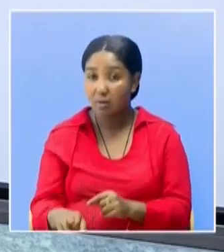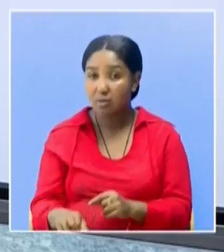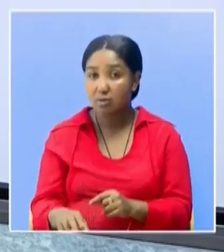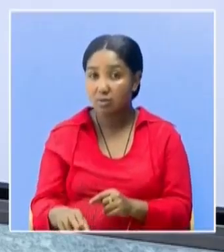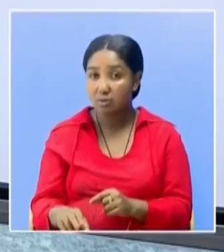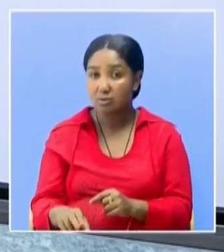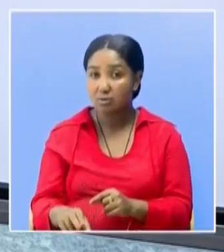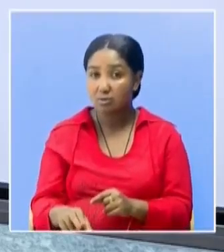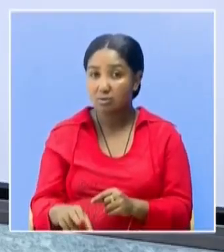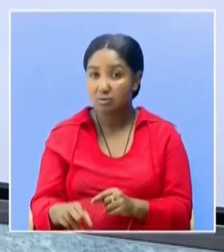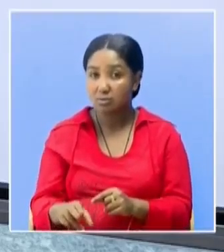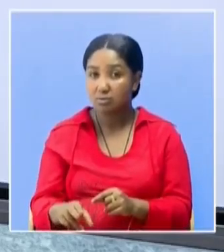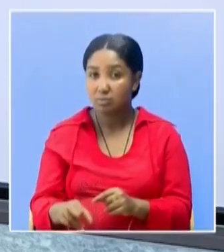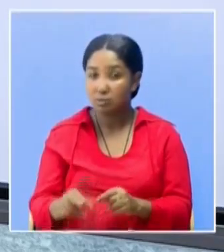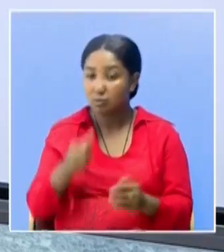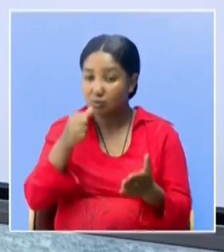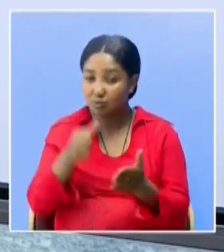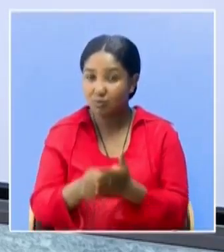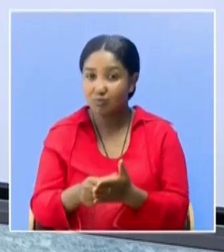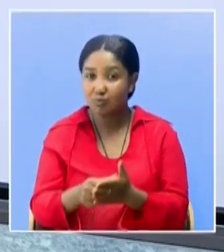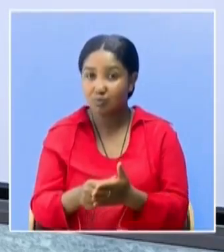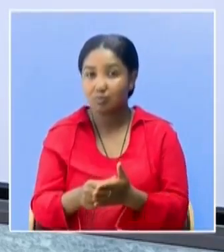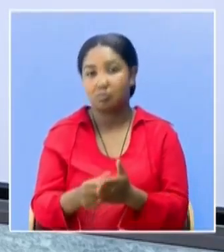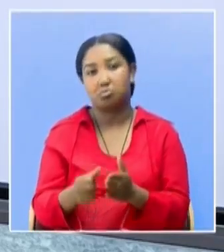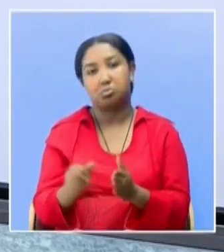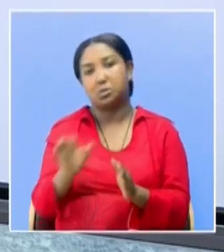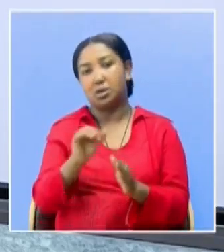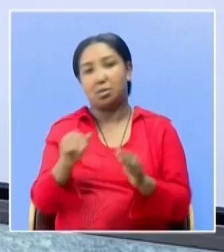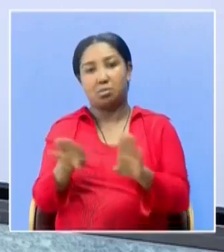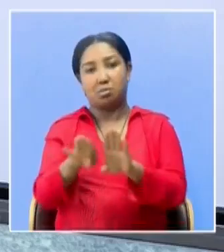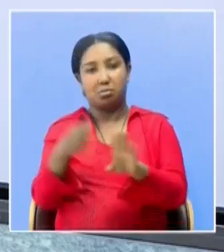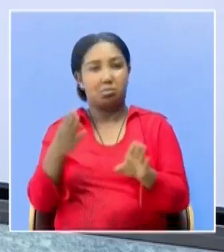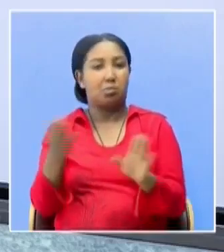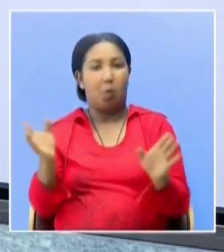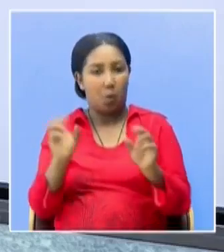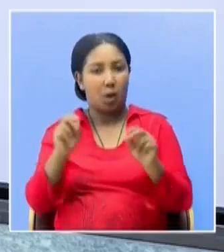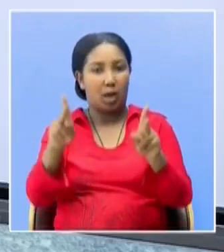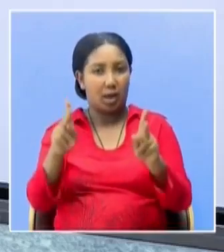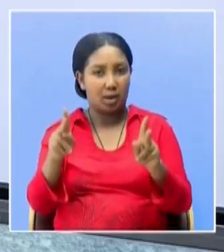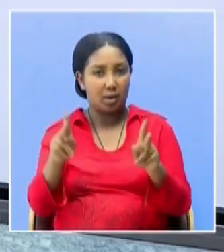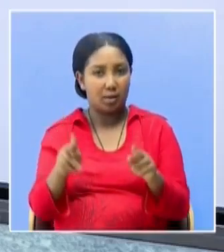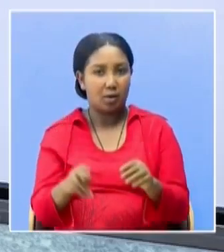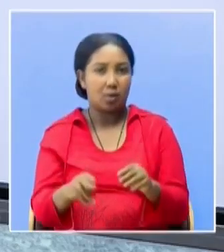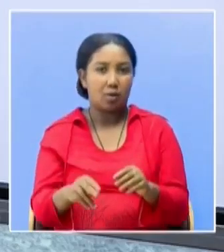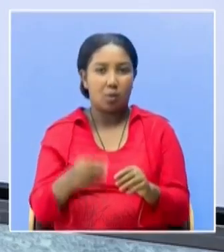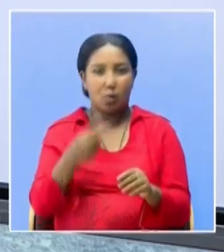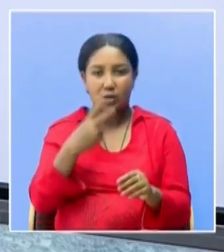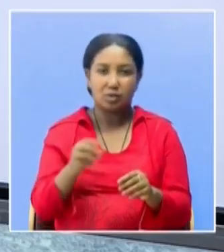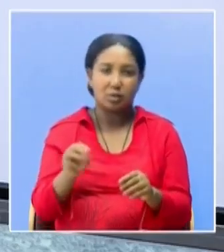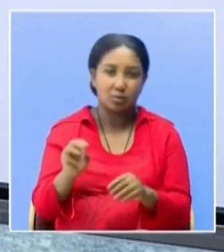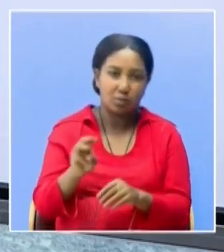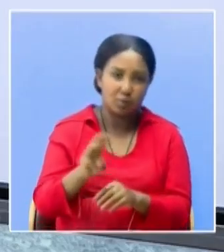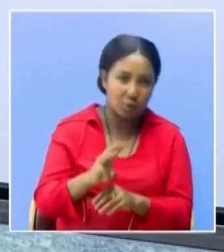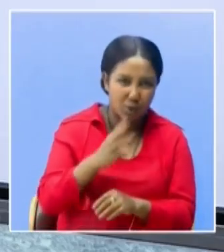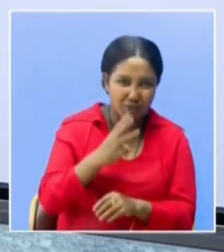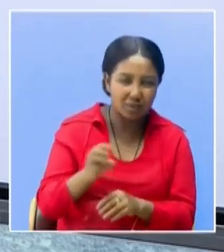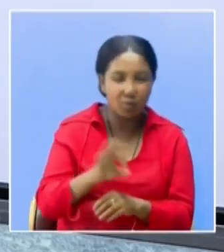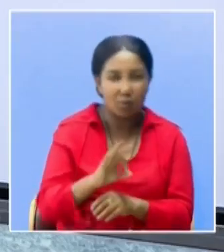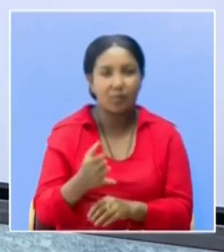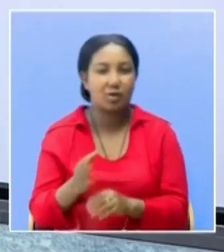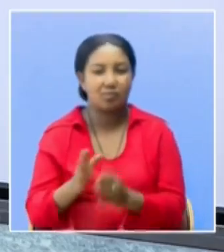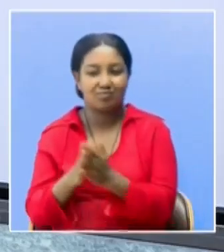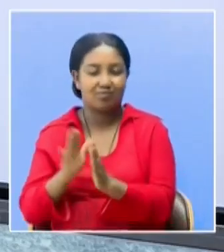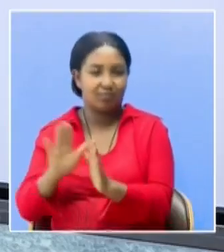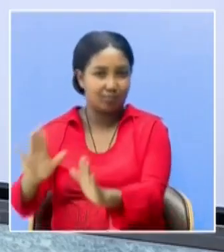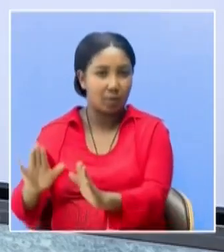while you are closing the letter, the same issue, the same thing. It doesn't matter, it's all right? Watching movie, playing game, that is their